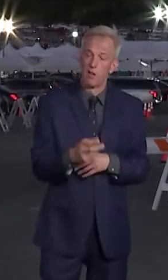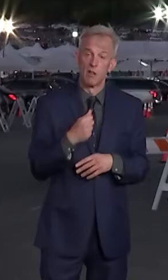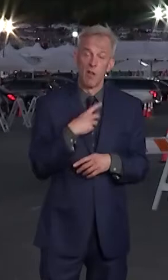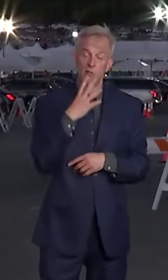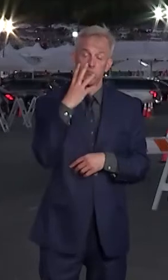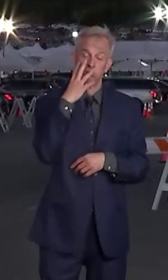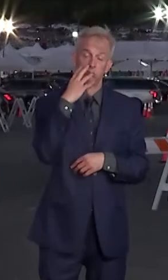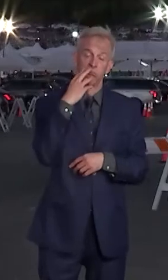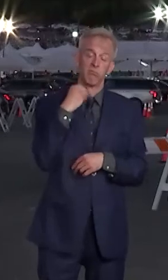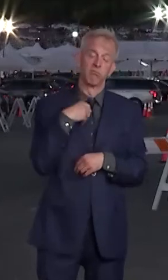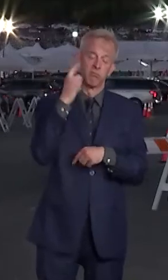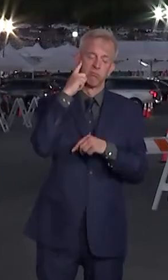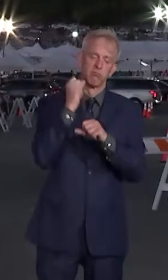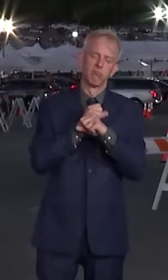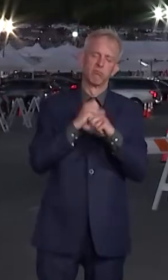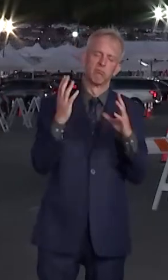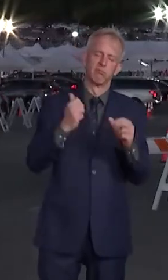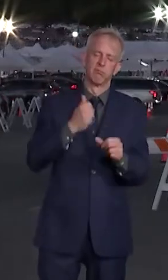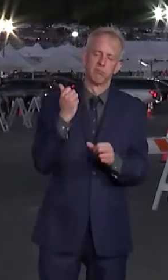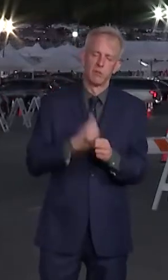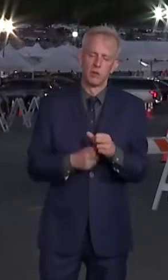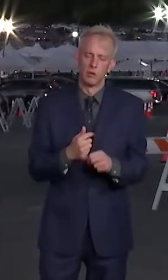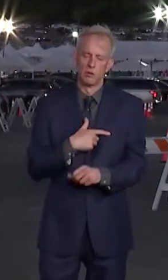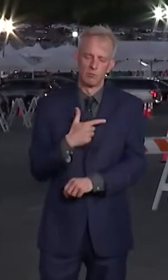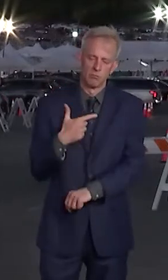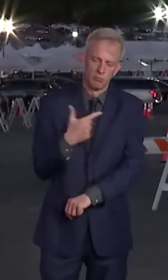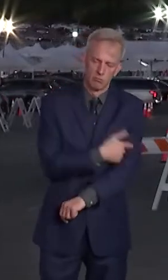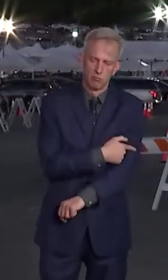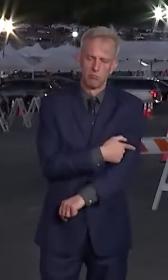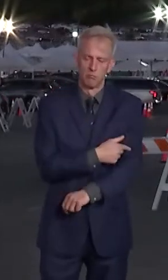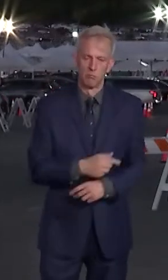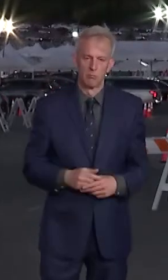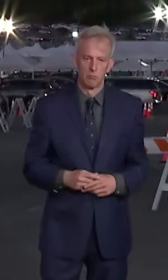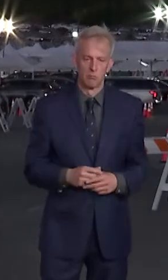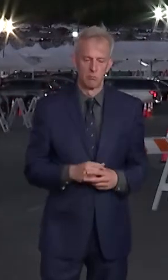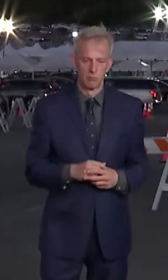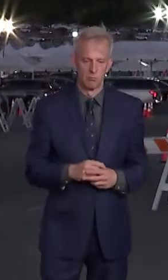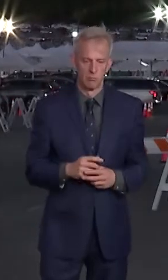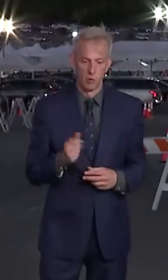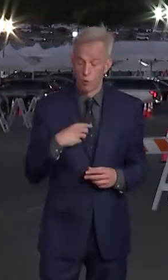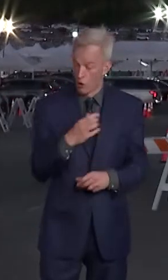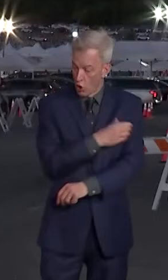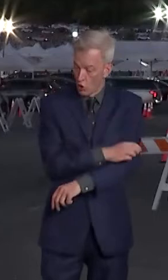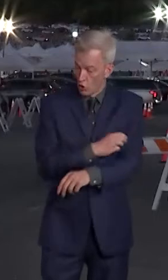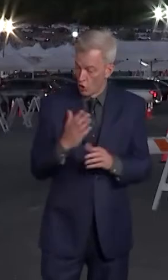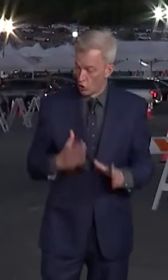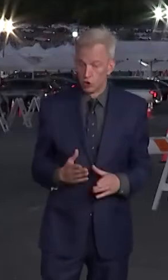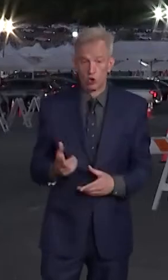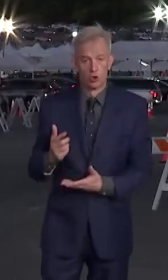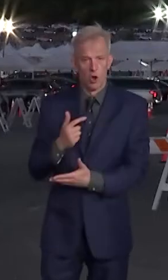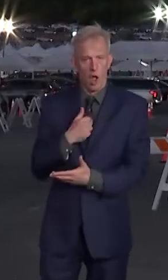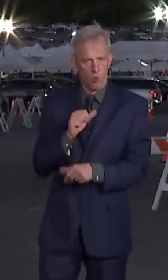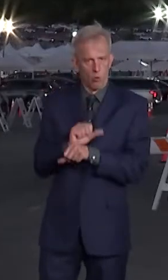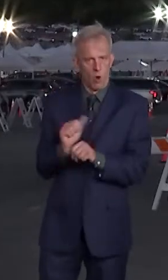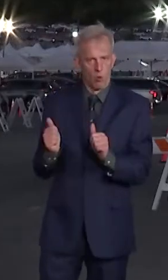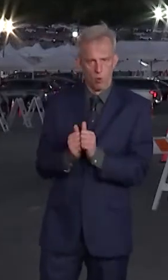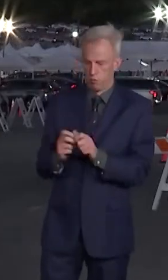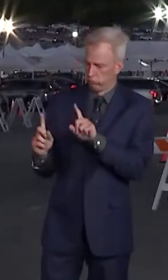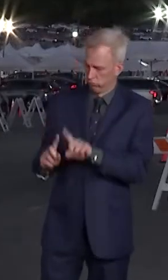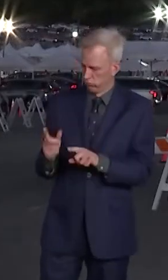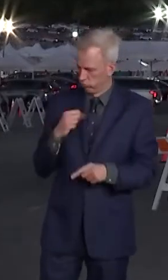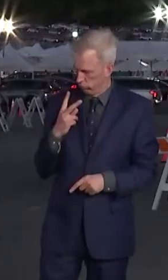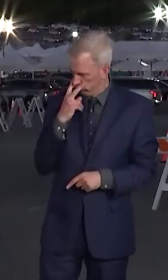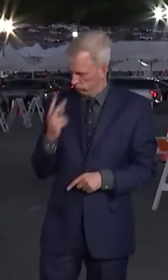one of those vaccines on a cart that a clinician that I was next to was putting into someone's arm. I saw